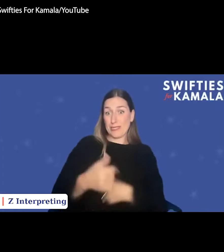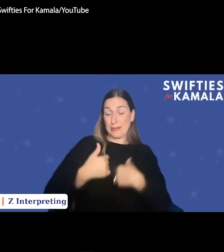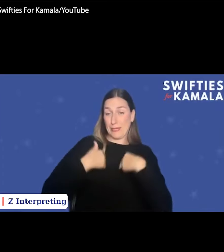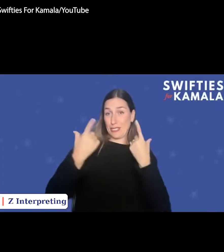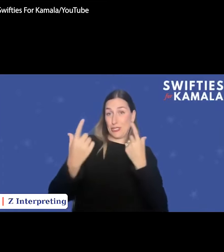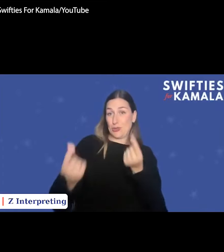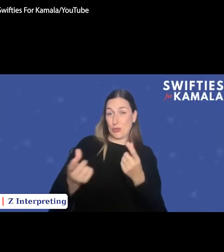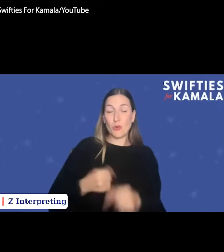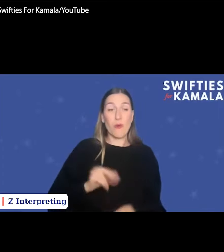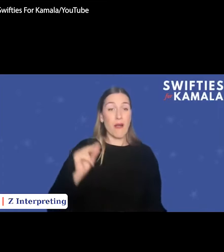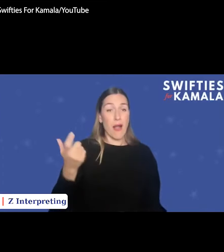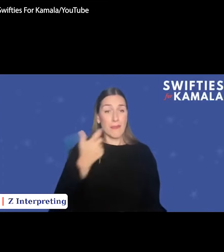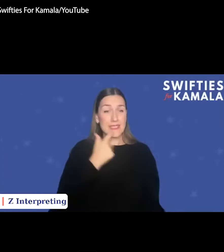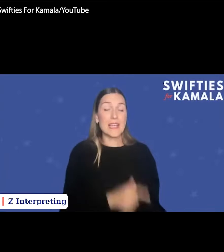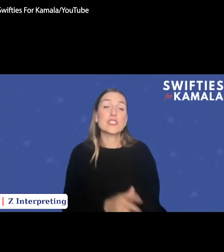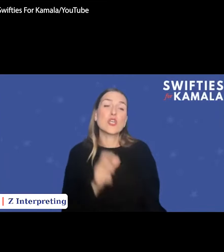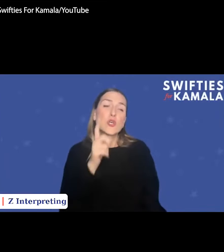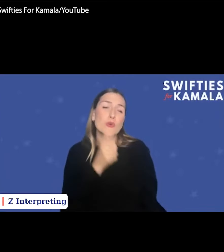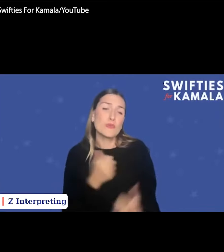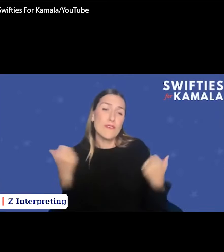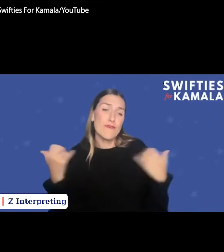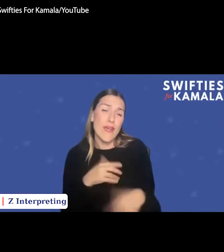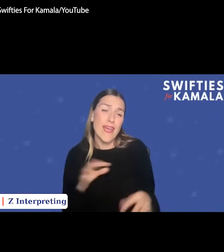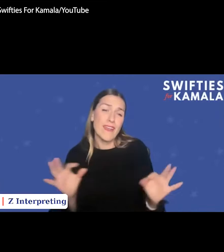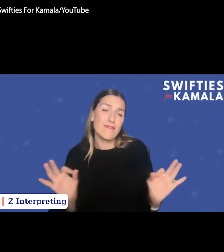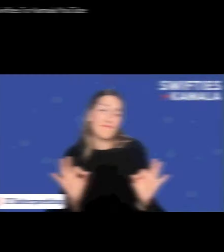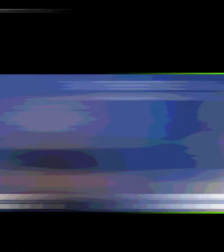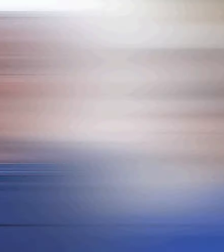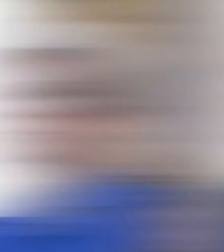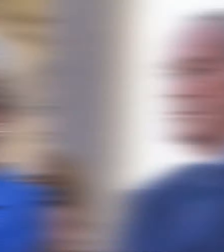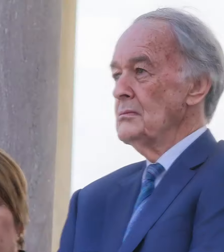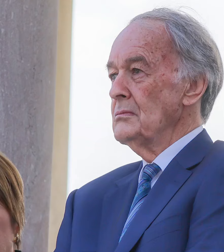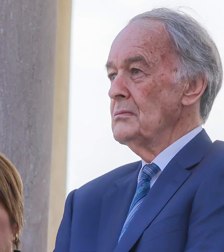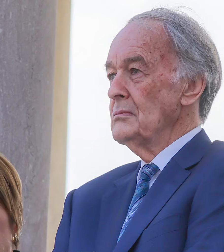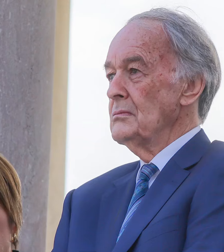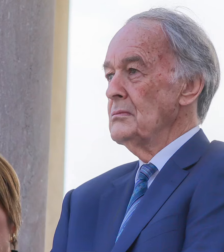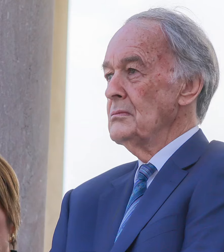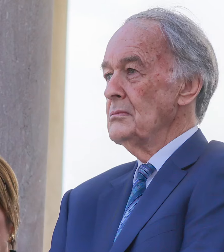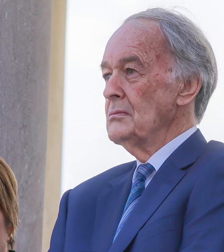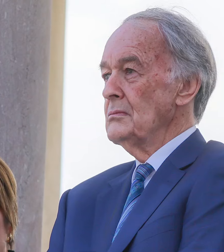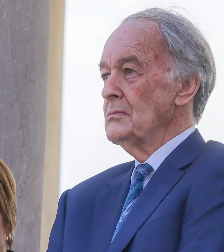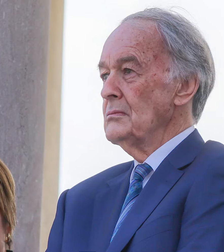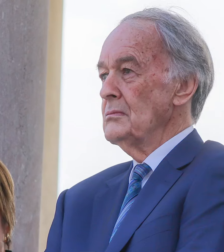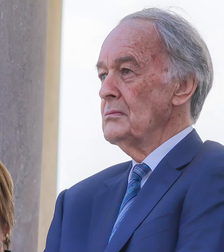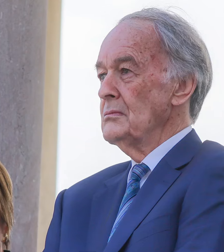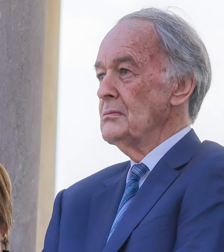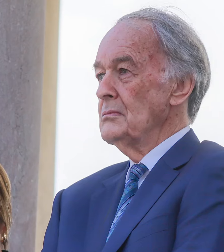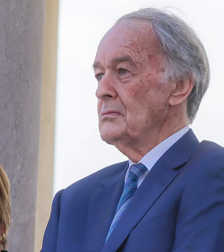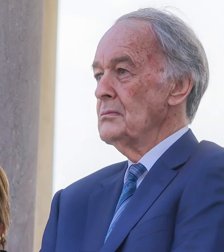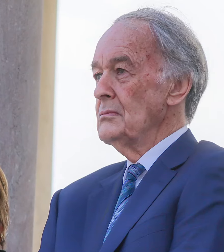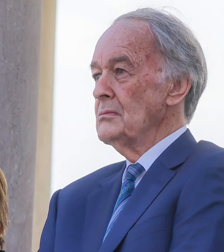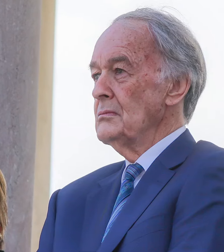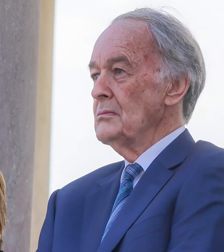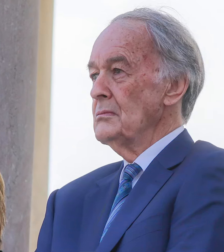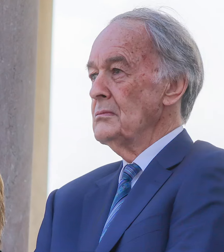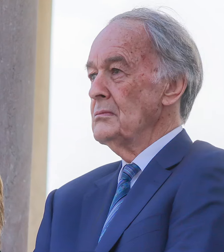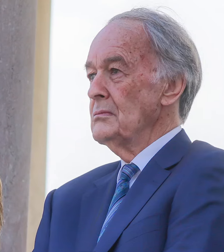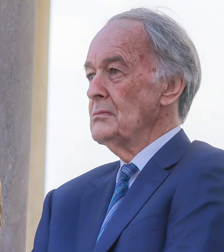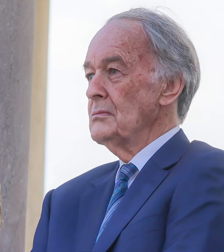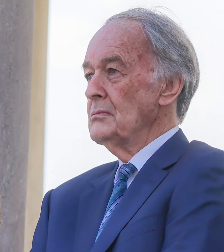Kamala is saying, who's afraid of little old me. Excellent ones. Elsewhere in the call, Senators Ed Markey and Elizabeth Warren